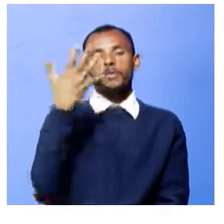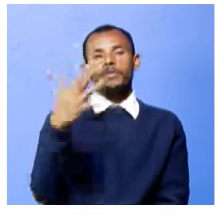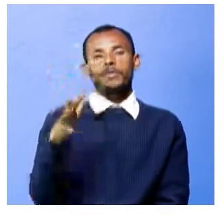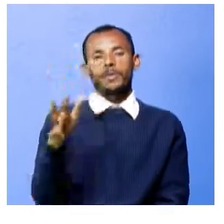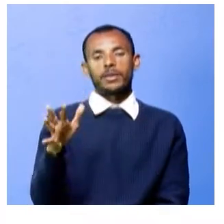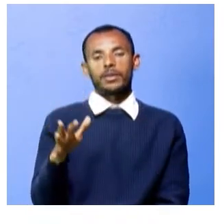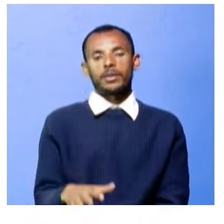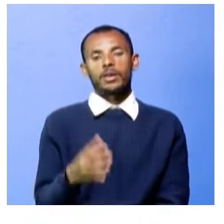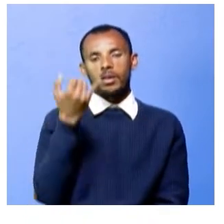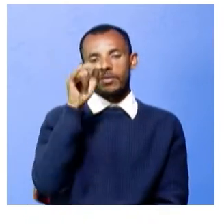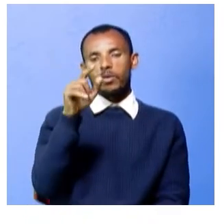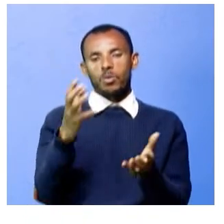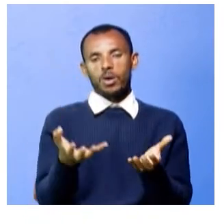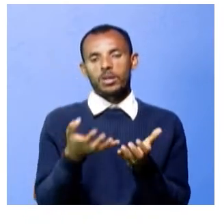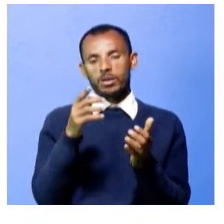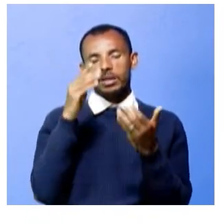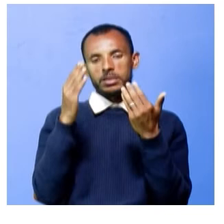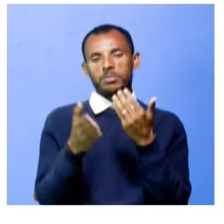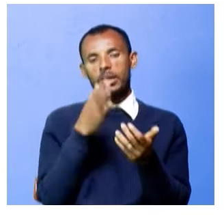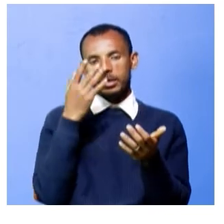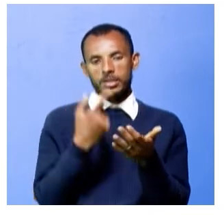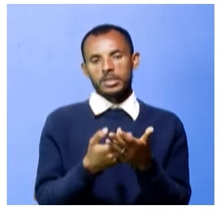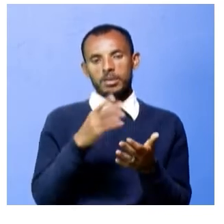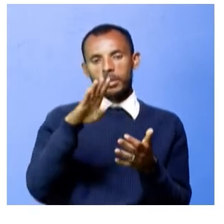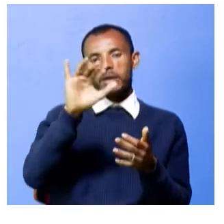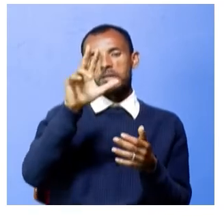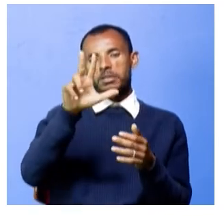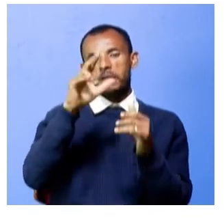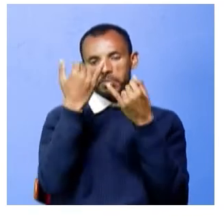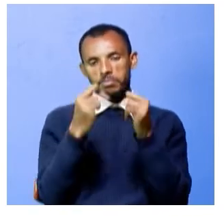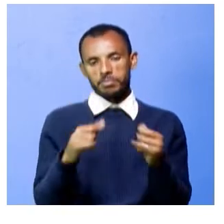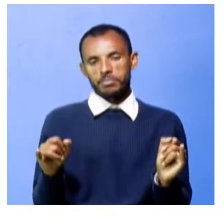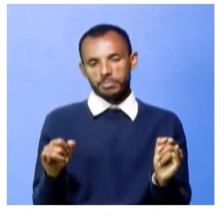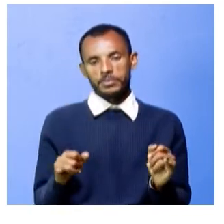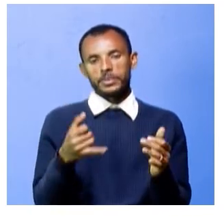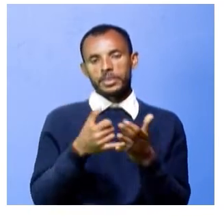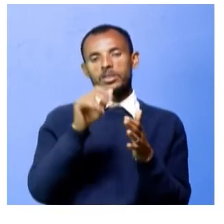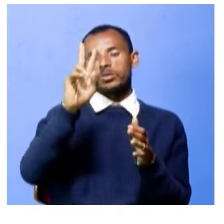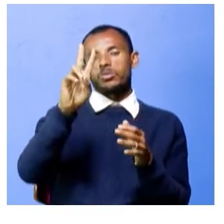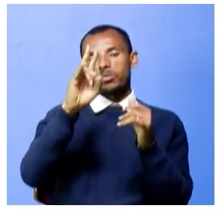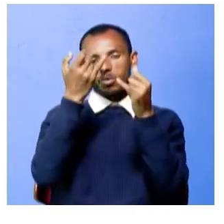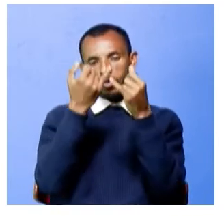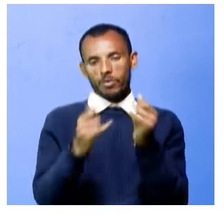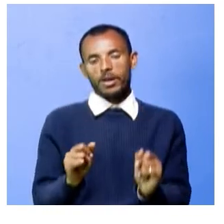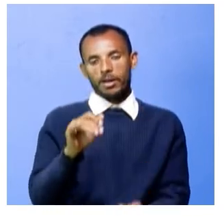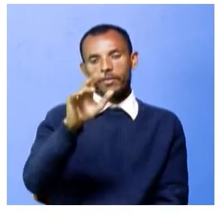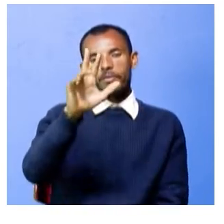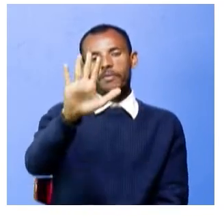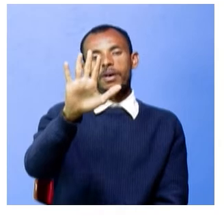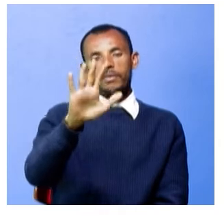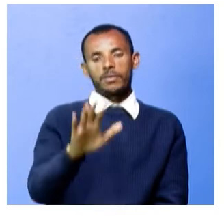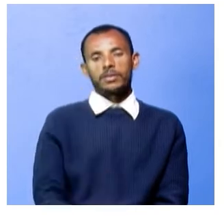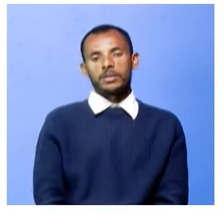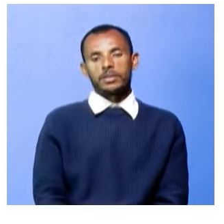15. If you want, you can simplify this by 3. It becomes 2. By 3, it's 5. Okay, it